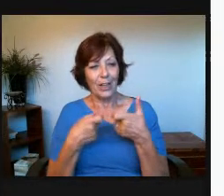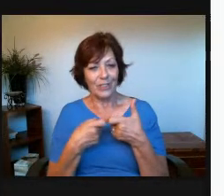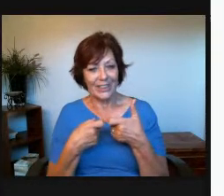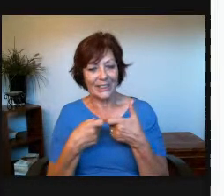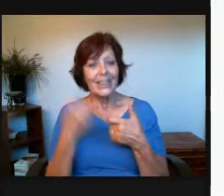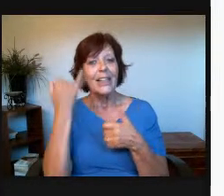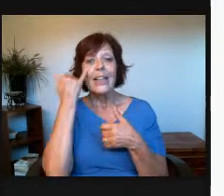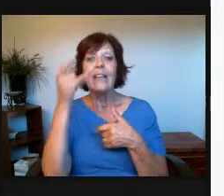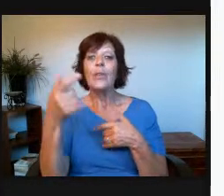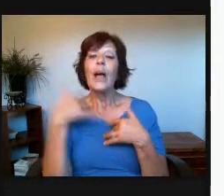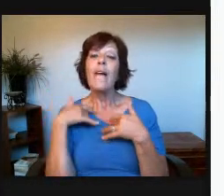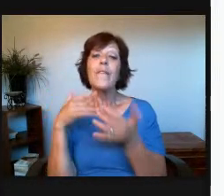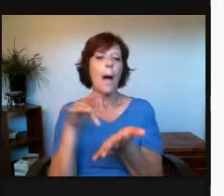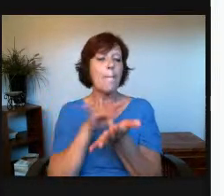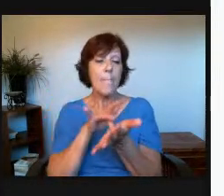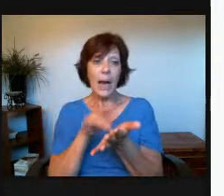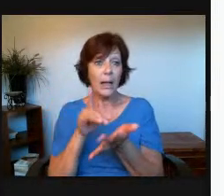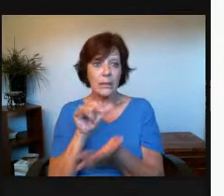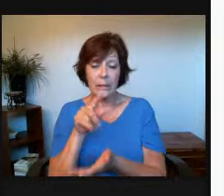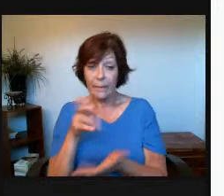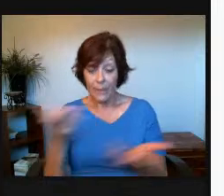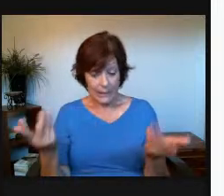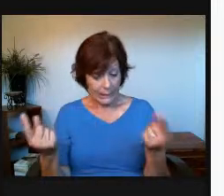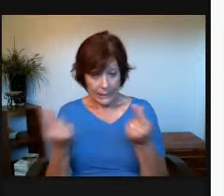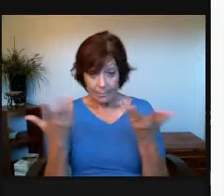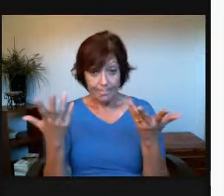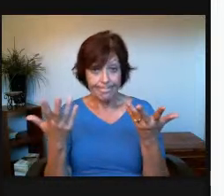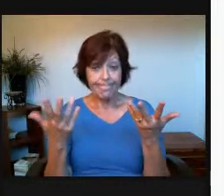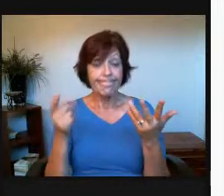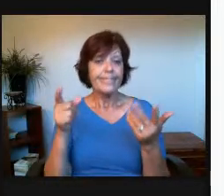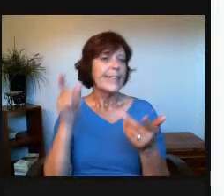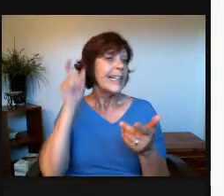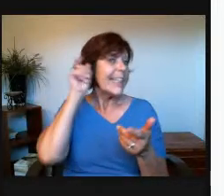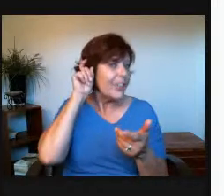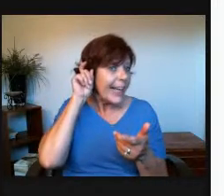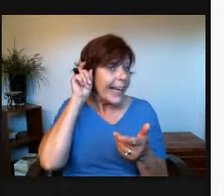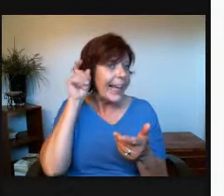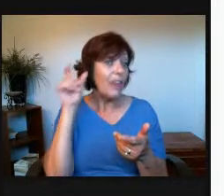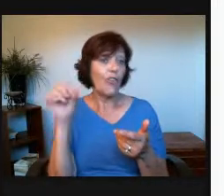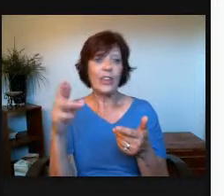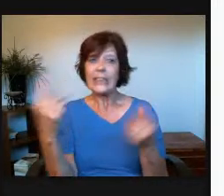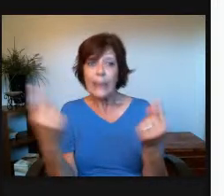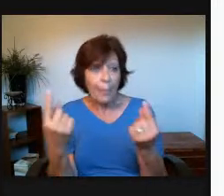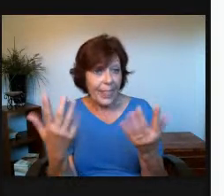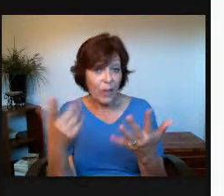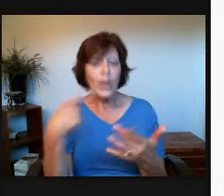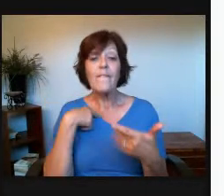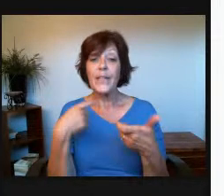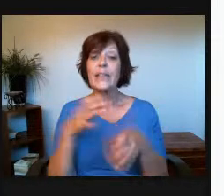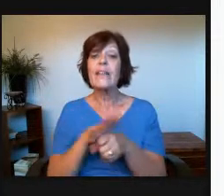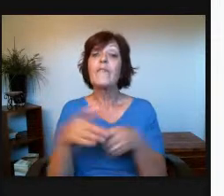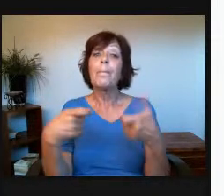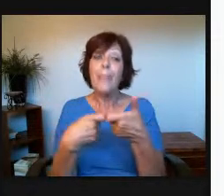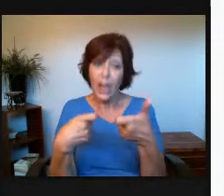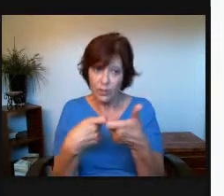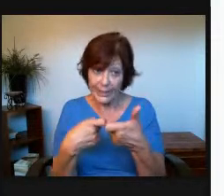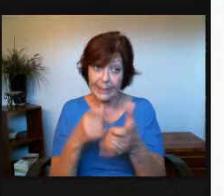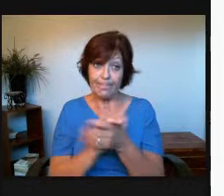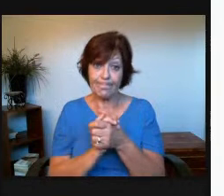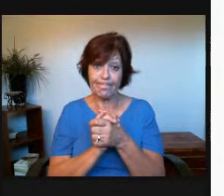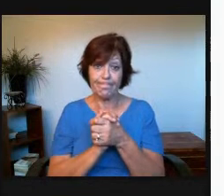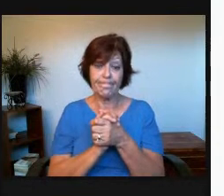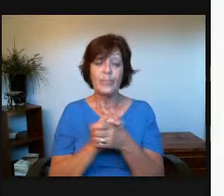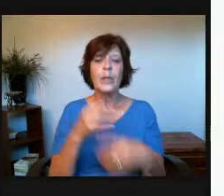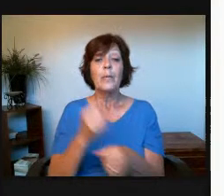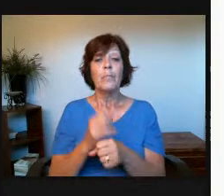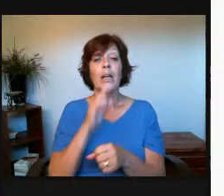if you have a medical device or you wear a hearing assistive device, that you have batteries for those also. Please